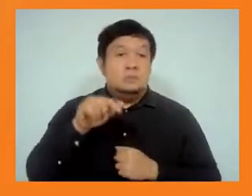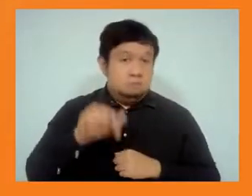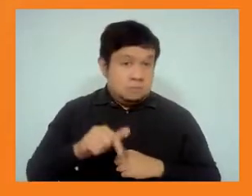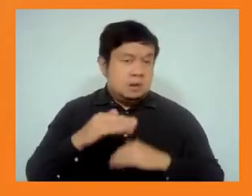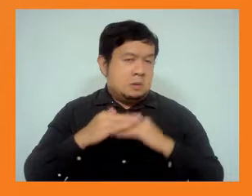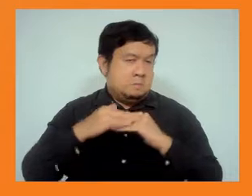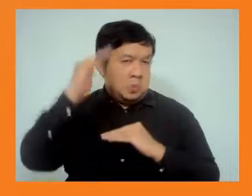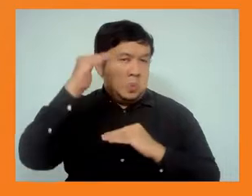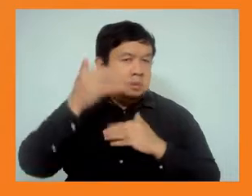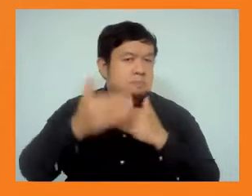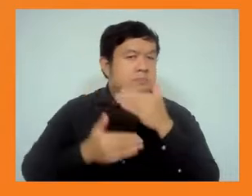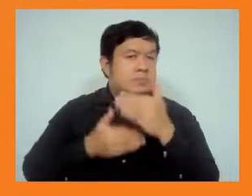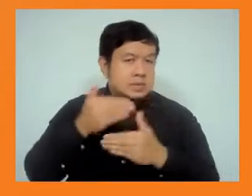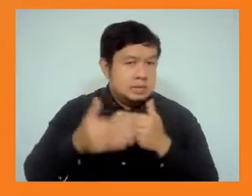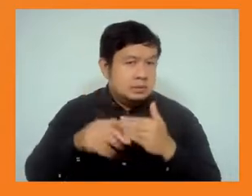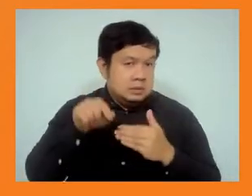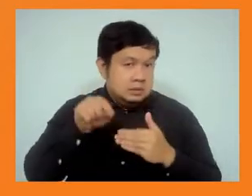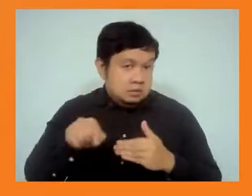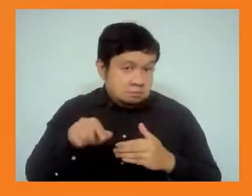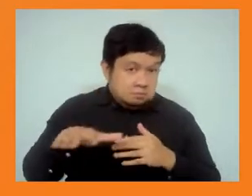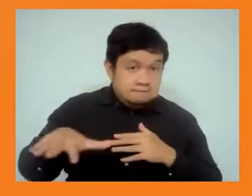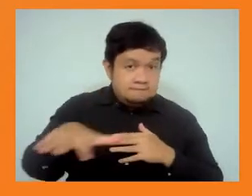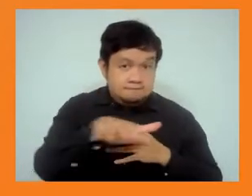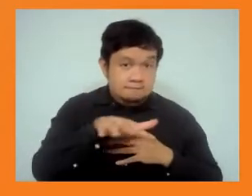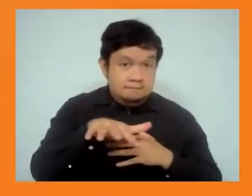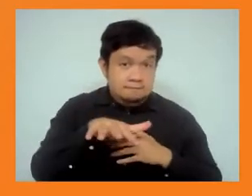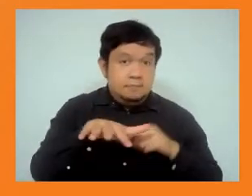Closer home is Bangalore City,